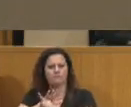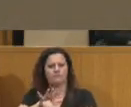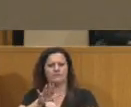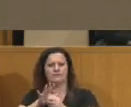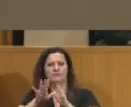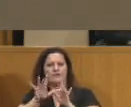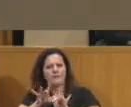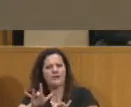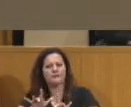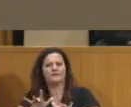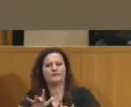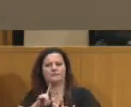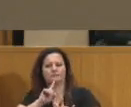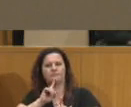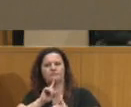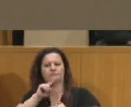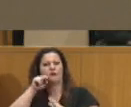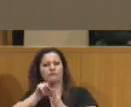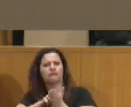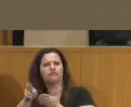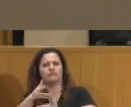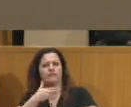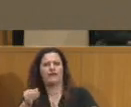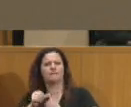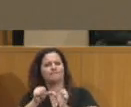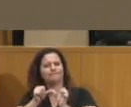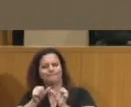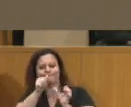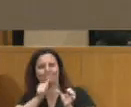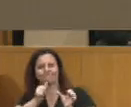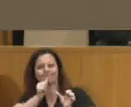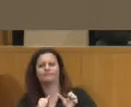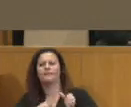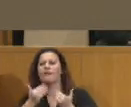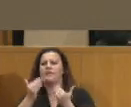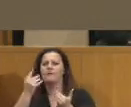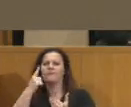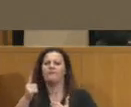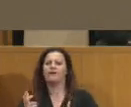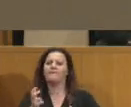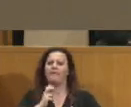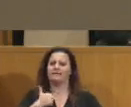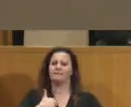come. I look forward to serving you. Thank you. Thanks.